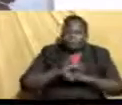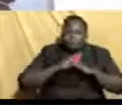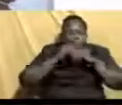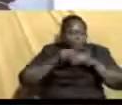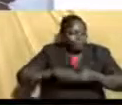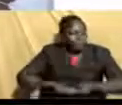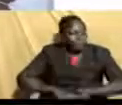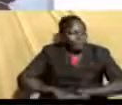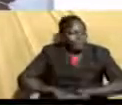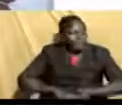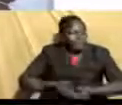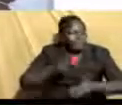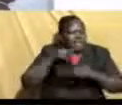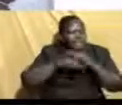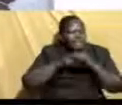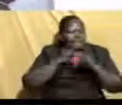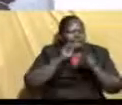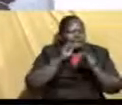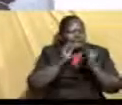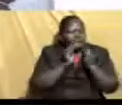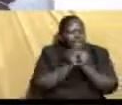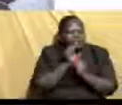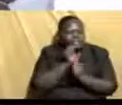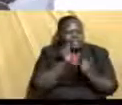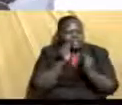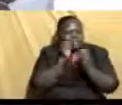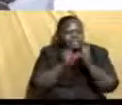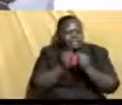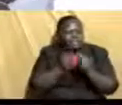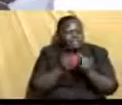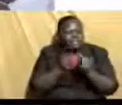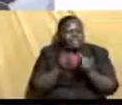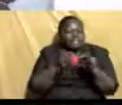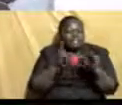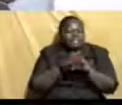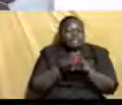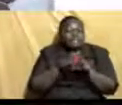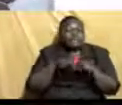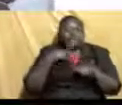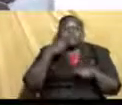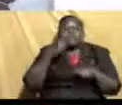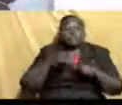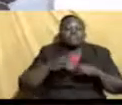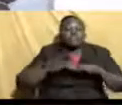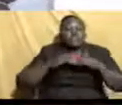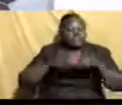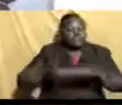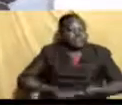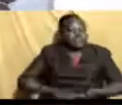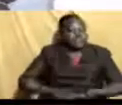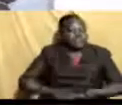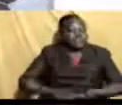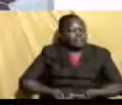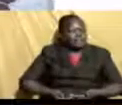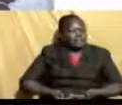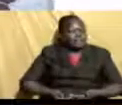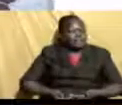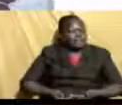In 1555, she was announced to be pregnant, and her tummy started increasing. And